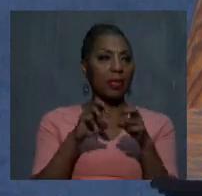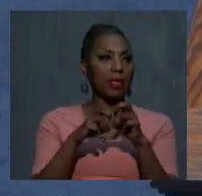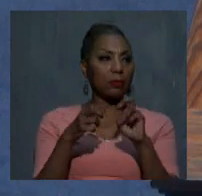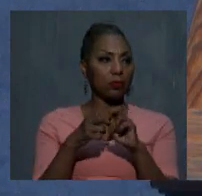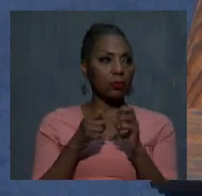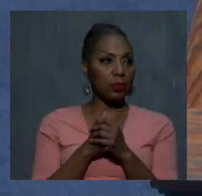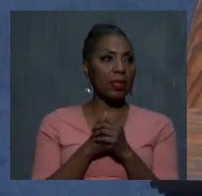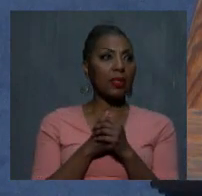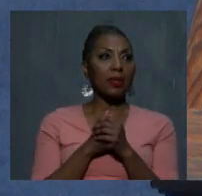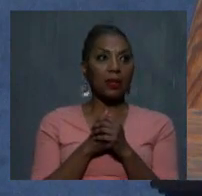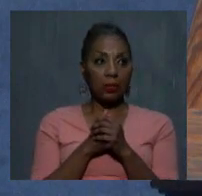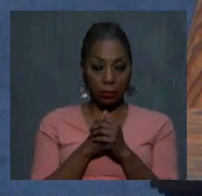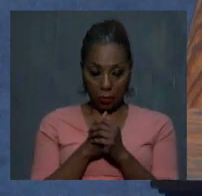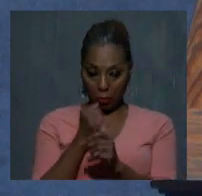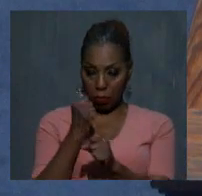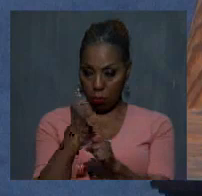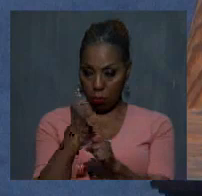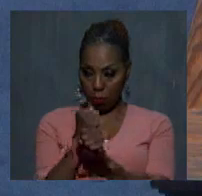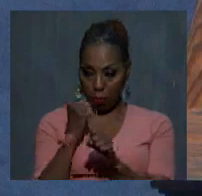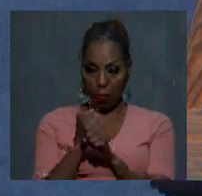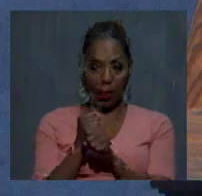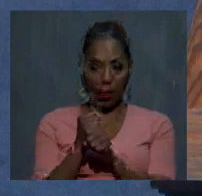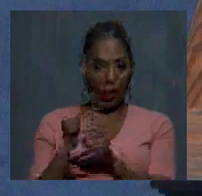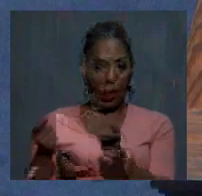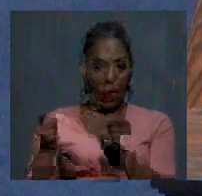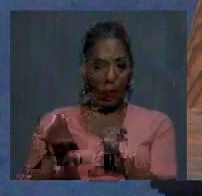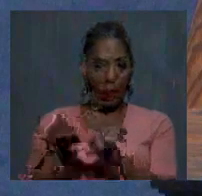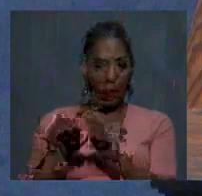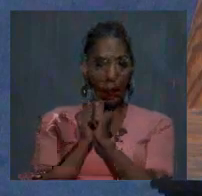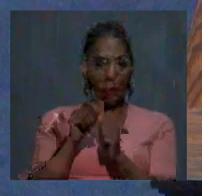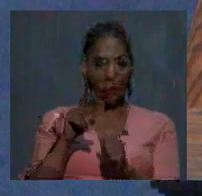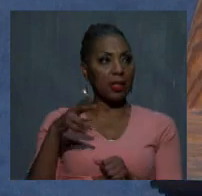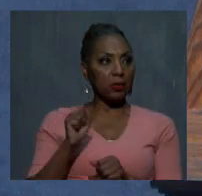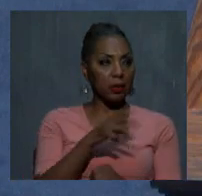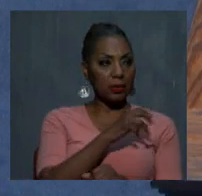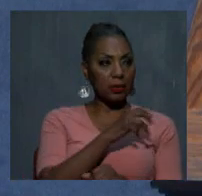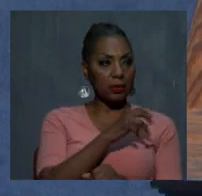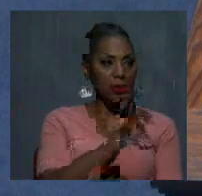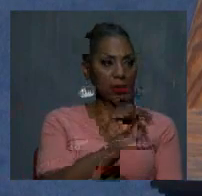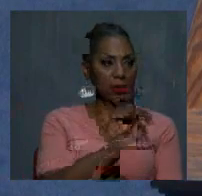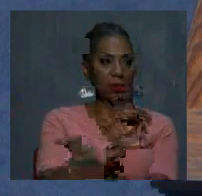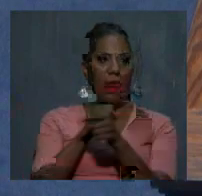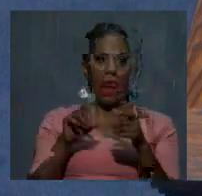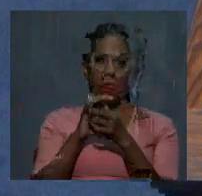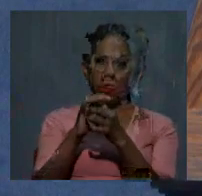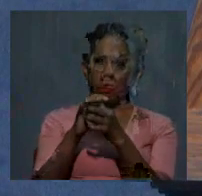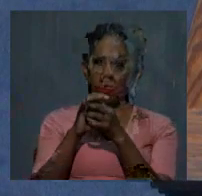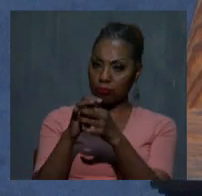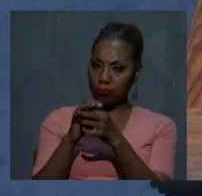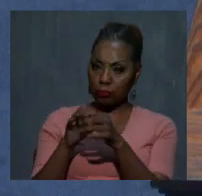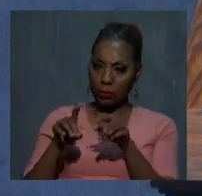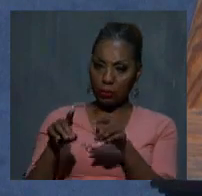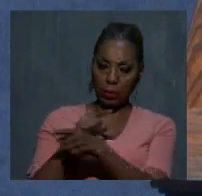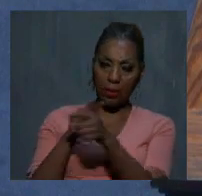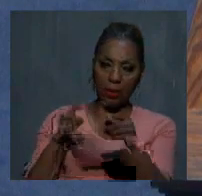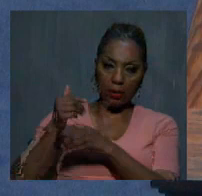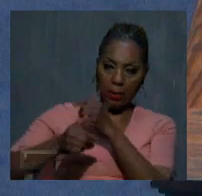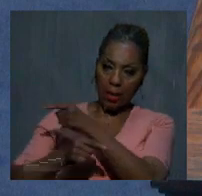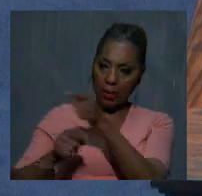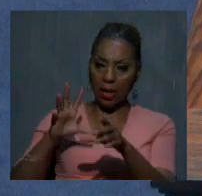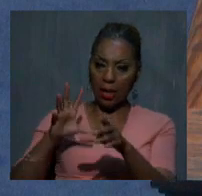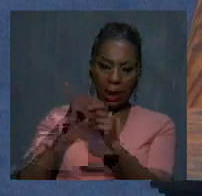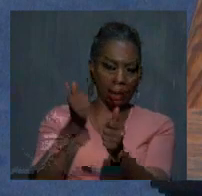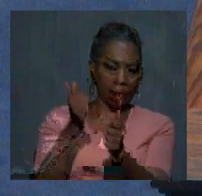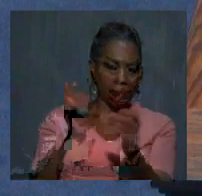It's hard on and partner with this process, so they had their hands involved